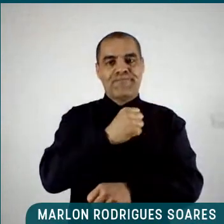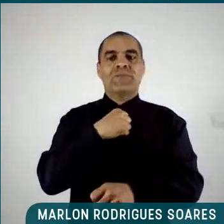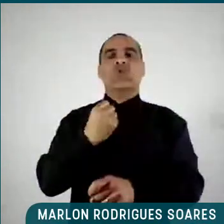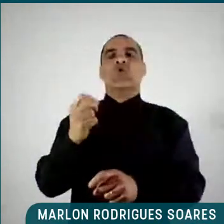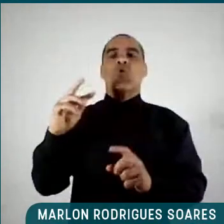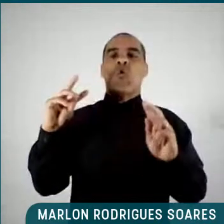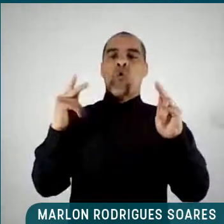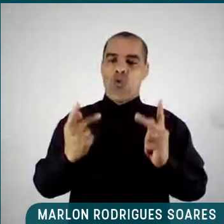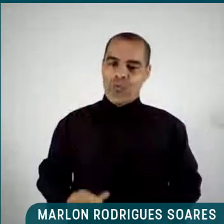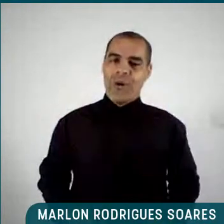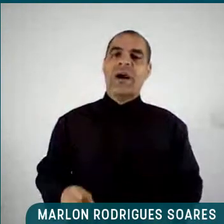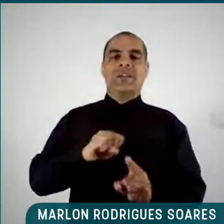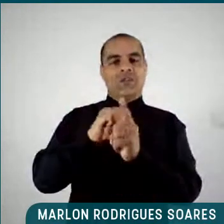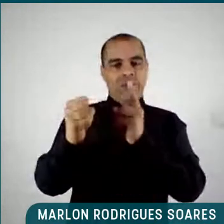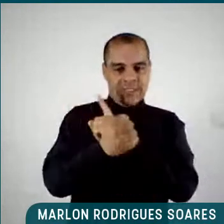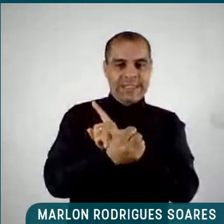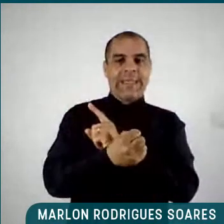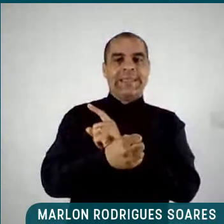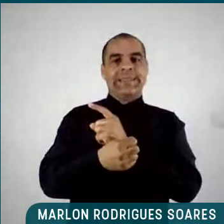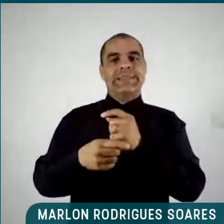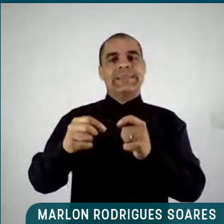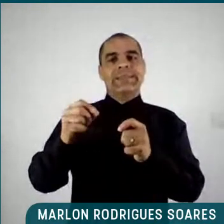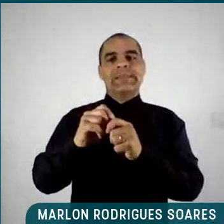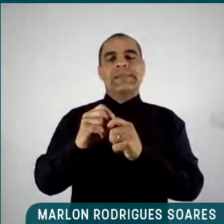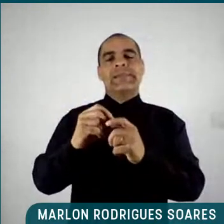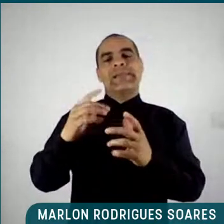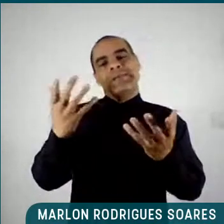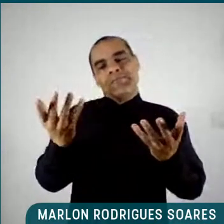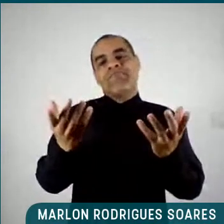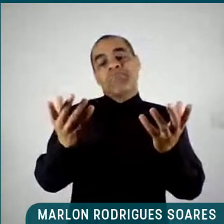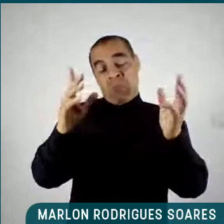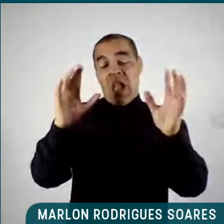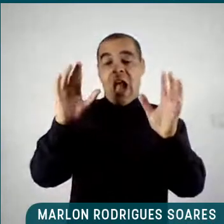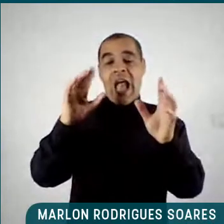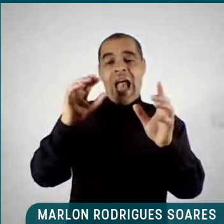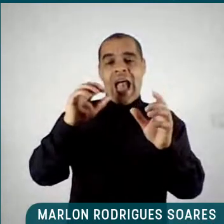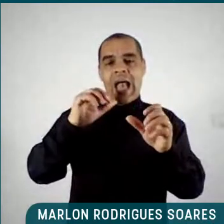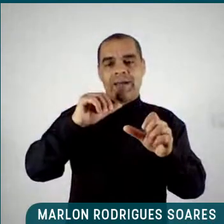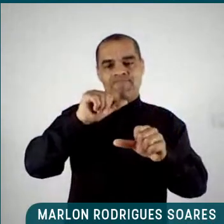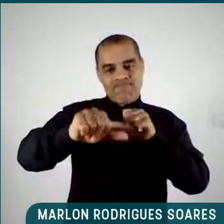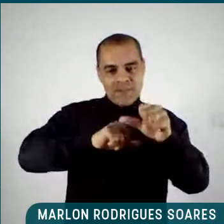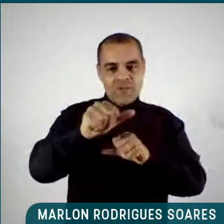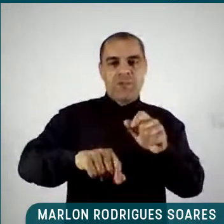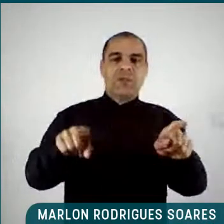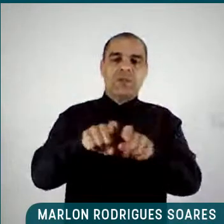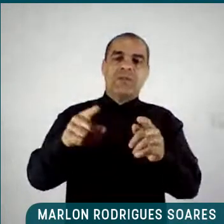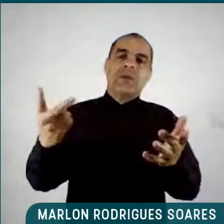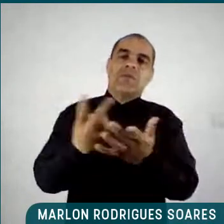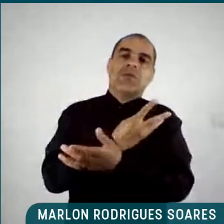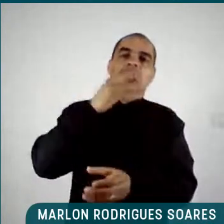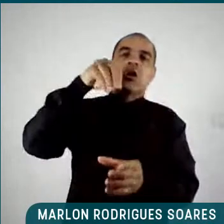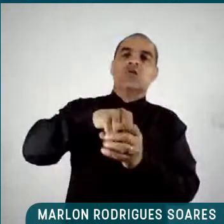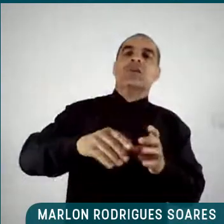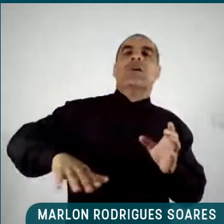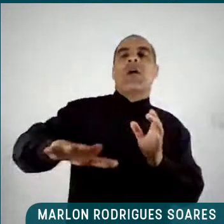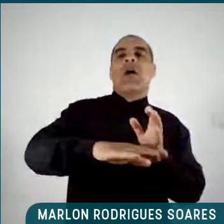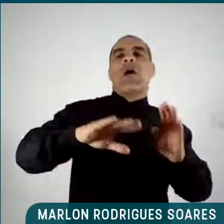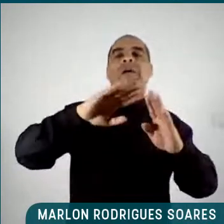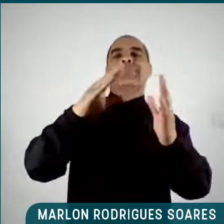academic research. So it is important to create these bridges. And I think that transformation also happens in the